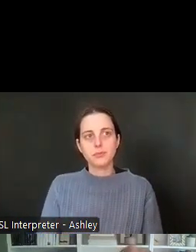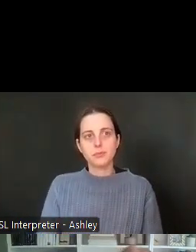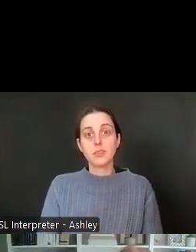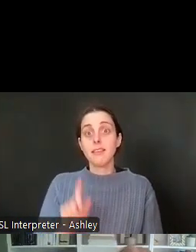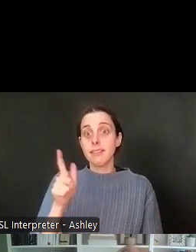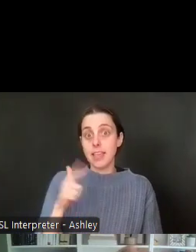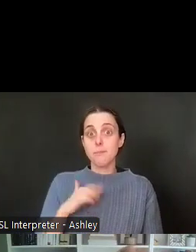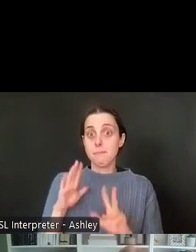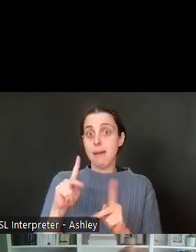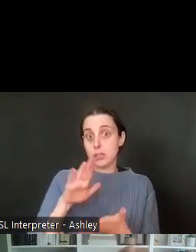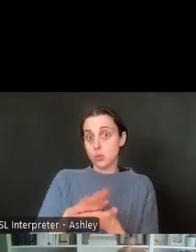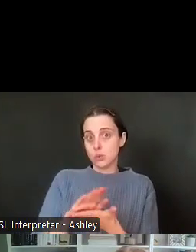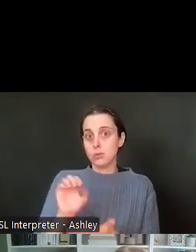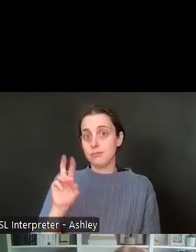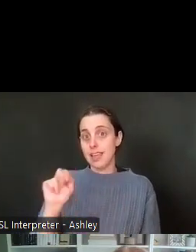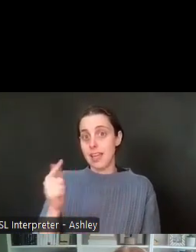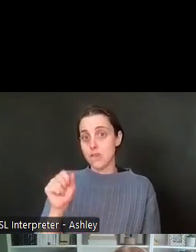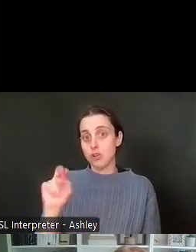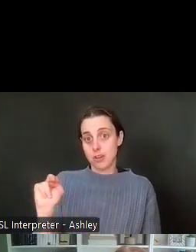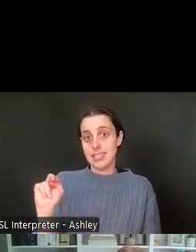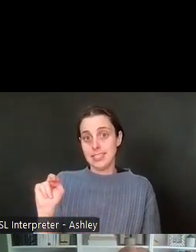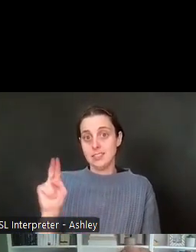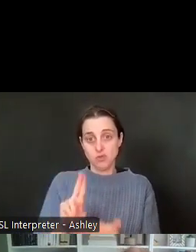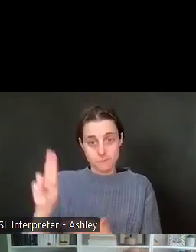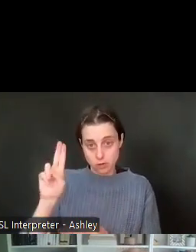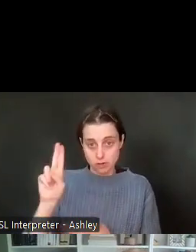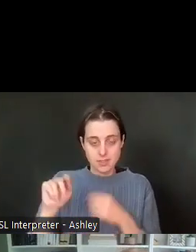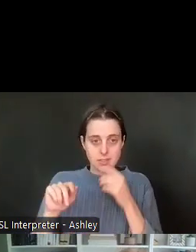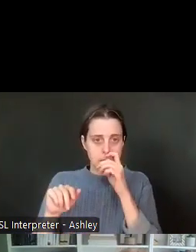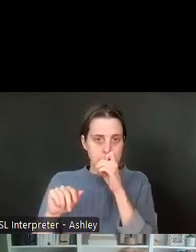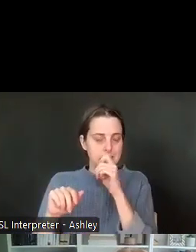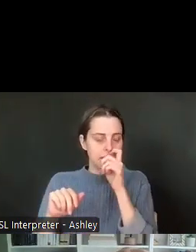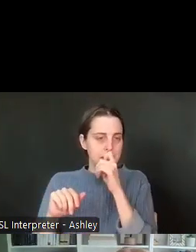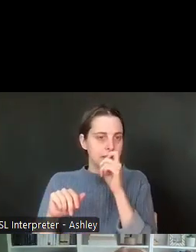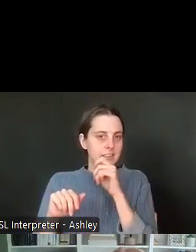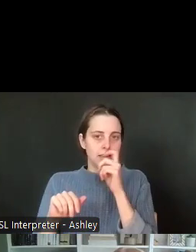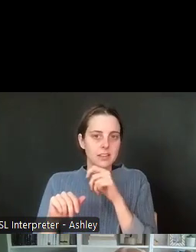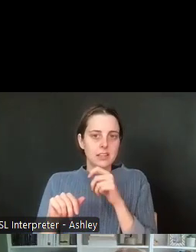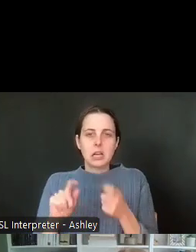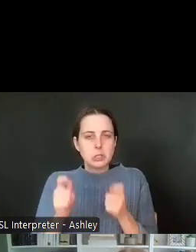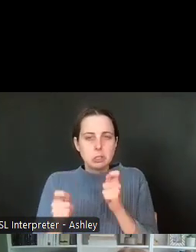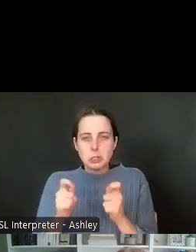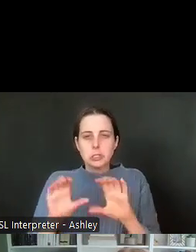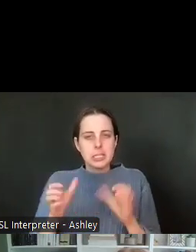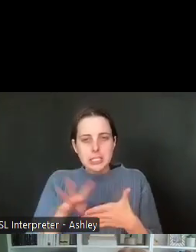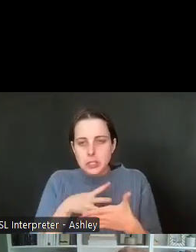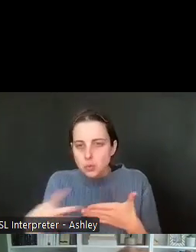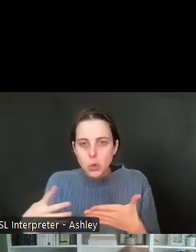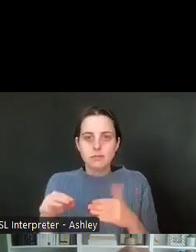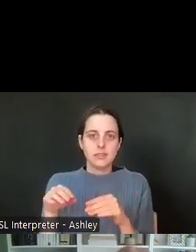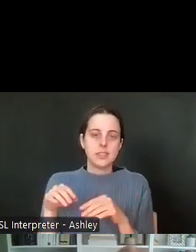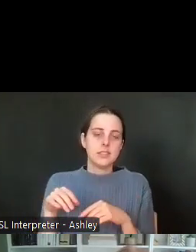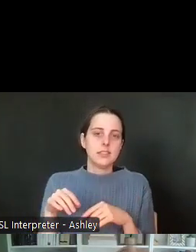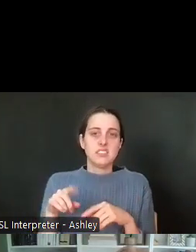had to make sure that I was there on time to teach my class, or being with my grandma at the end of her life. And as you look into